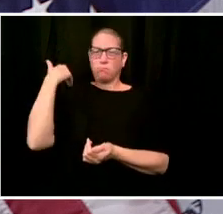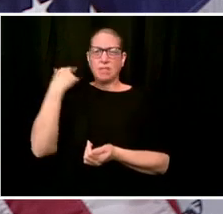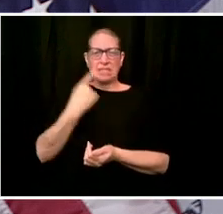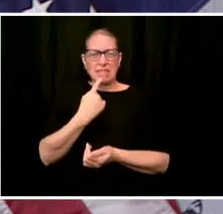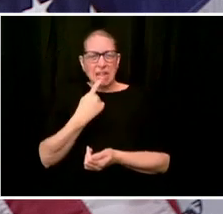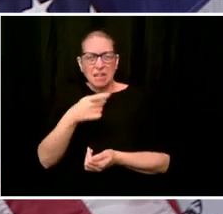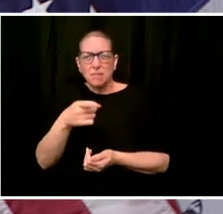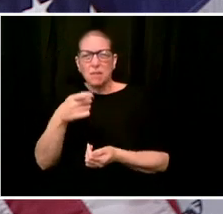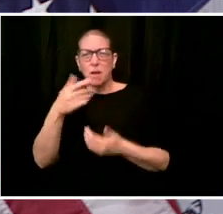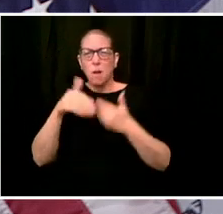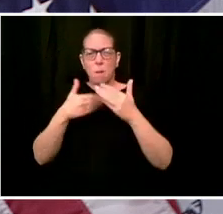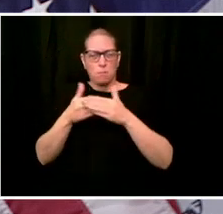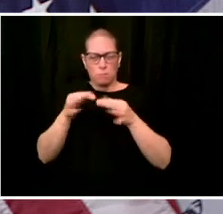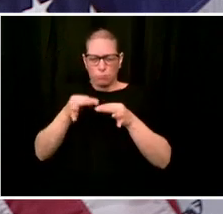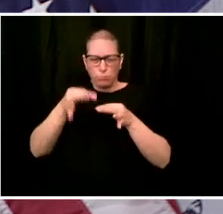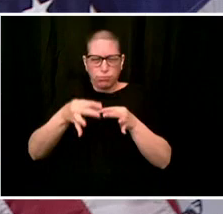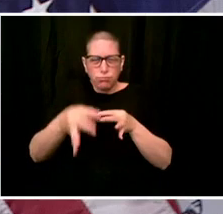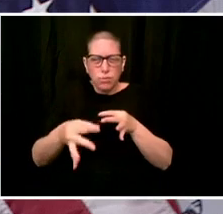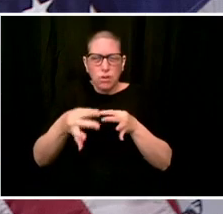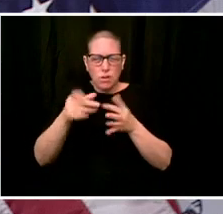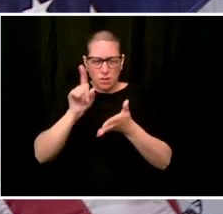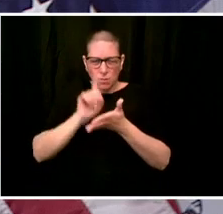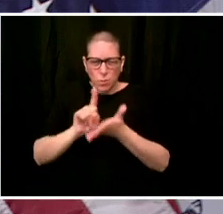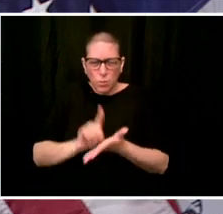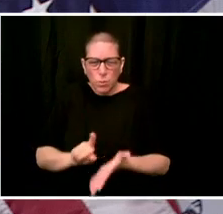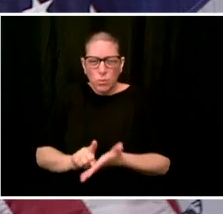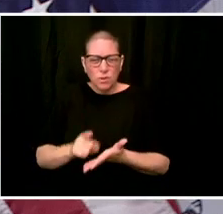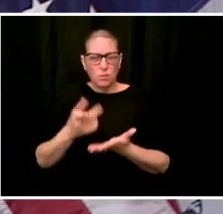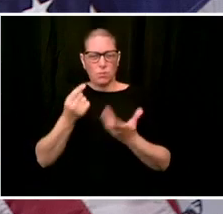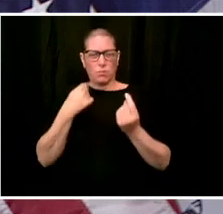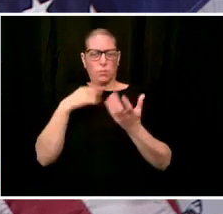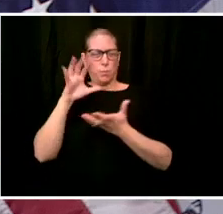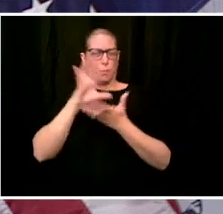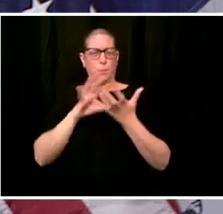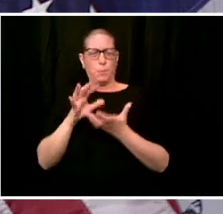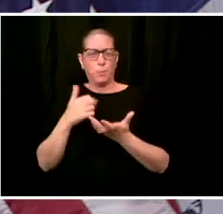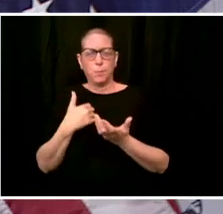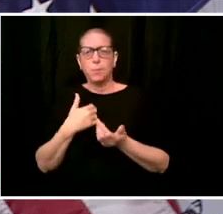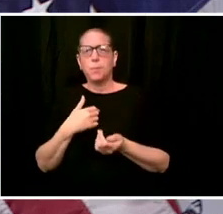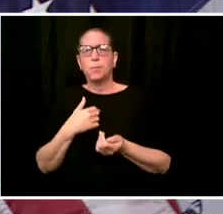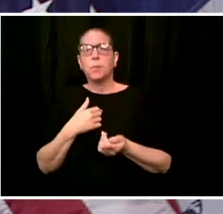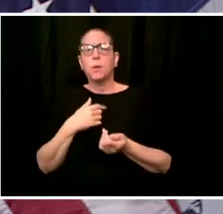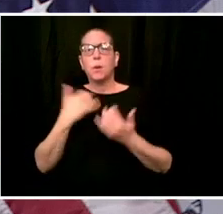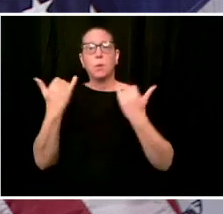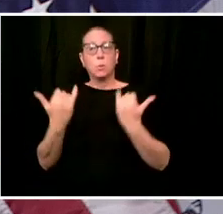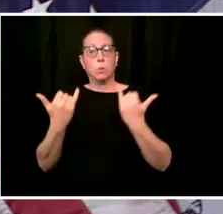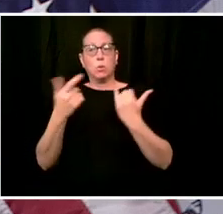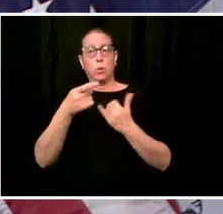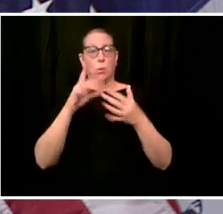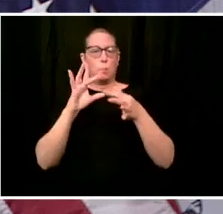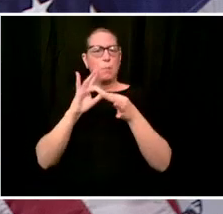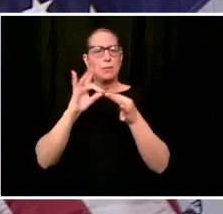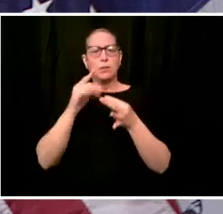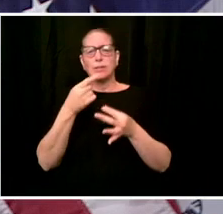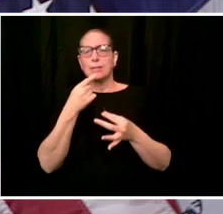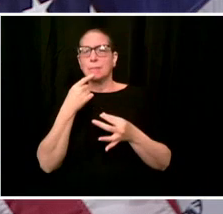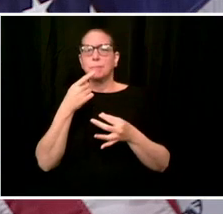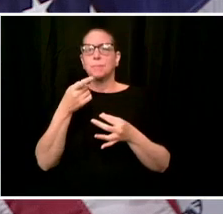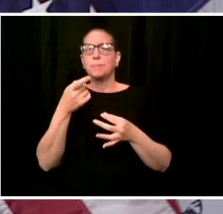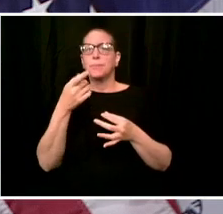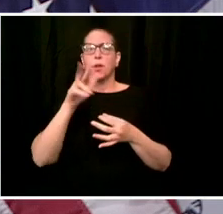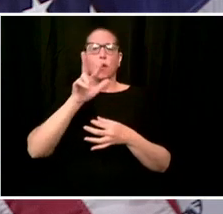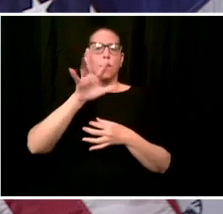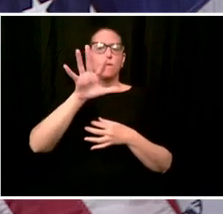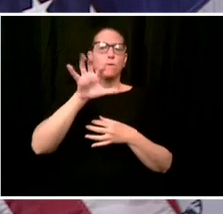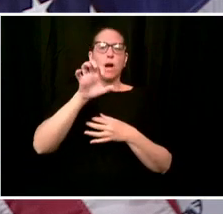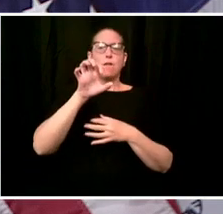trained, but if we understand correctly, no one has actually been hired. So can you explain what's going on with that? And secondly, I